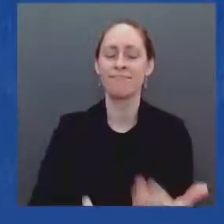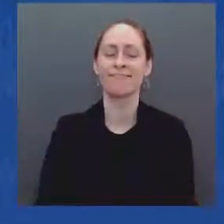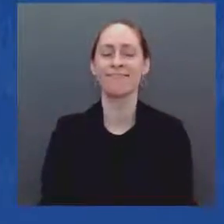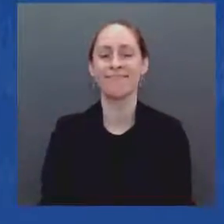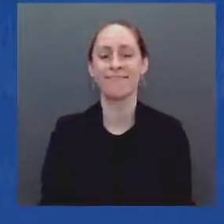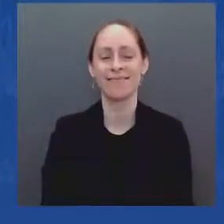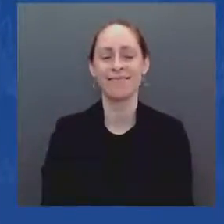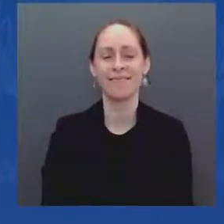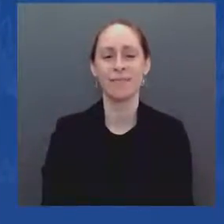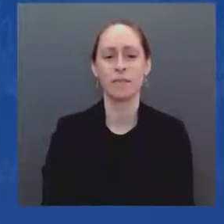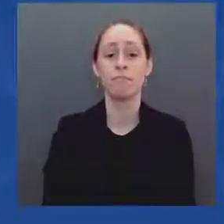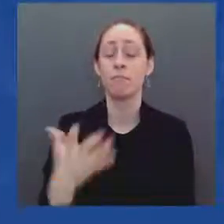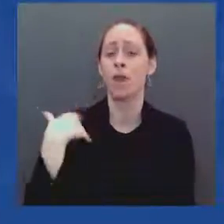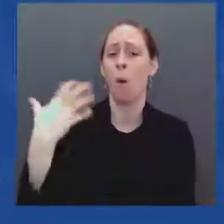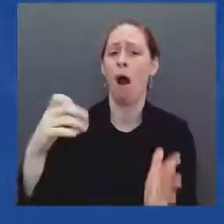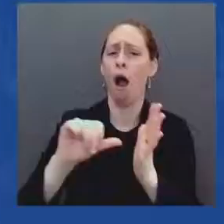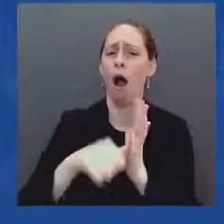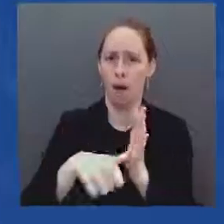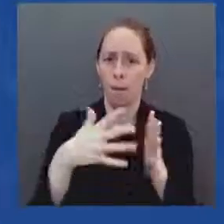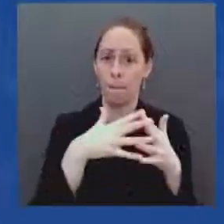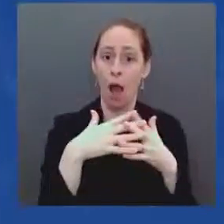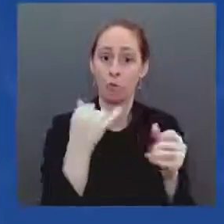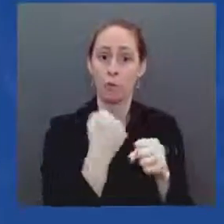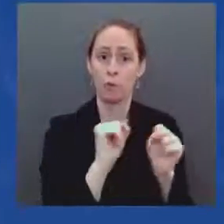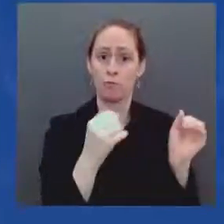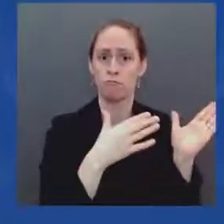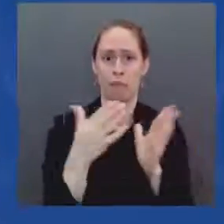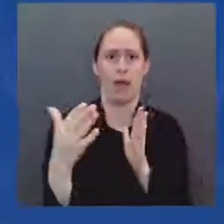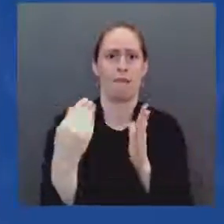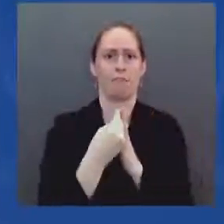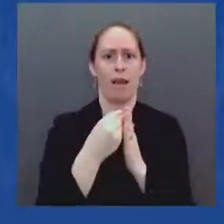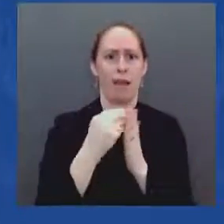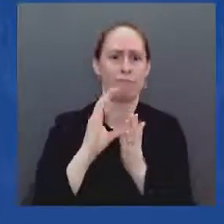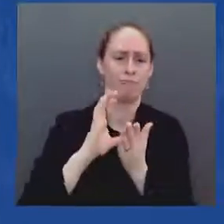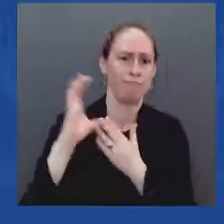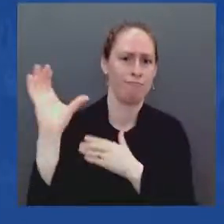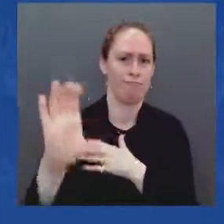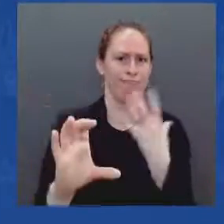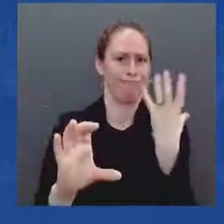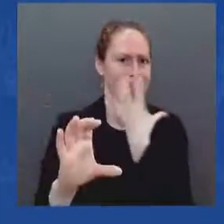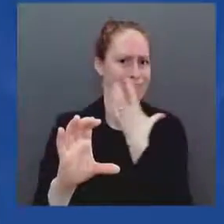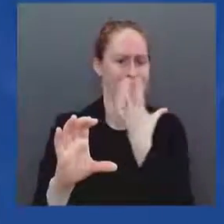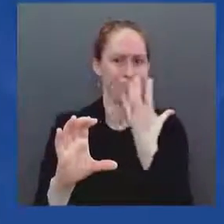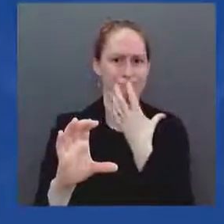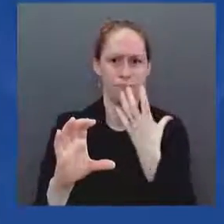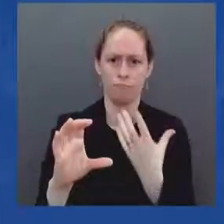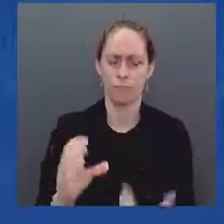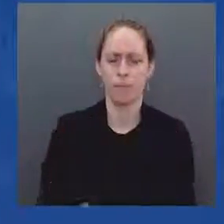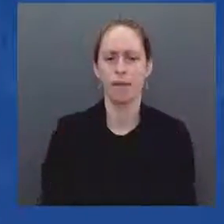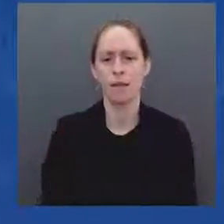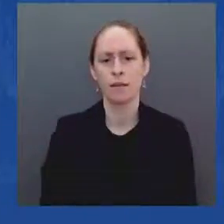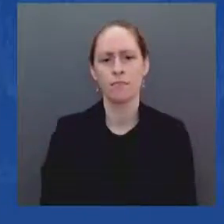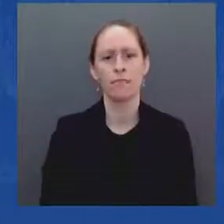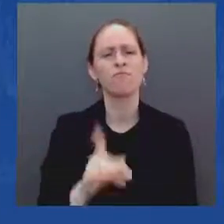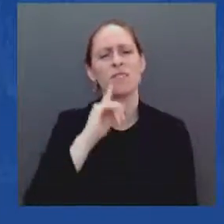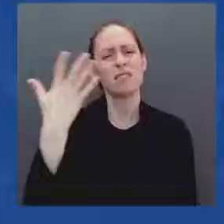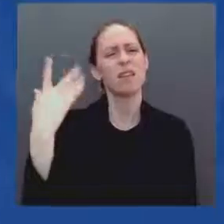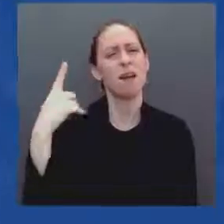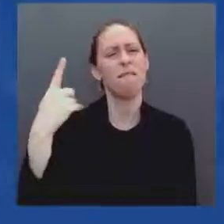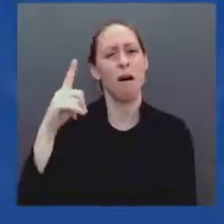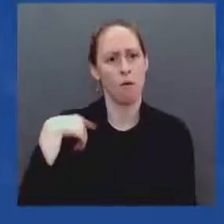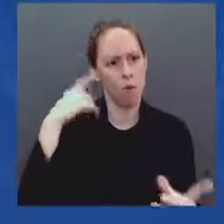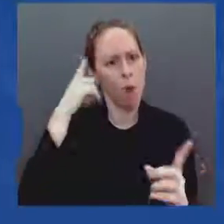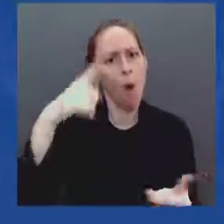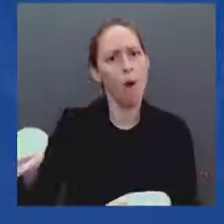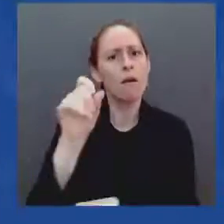could carry the nation forward in dealing with vaccines, boosters, creating jobs, and keeping schools open, and a number of